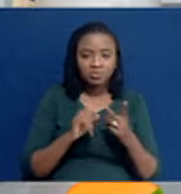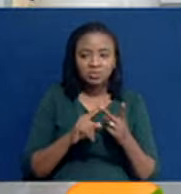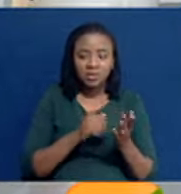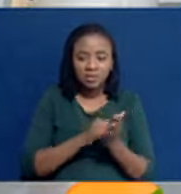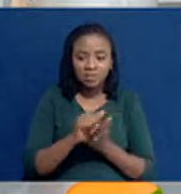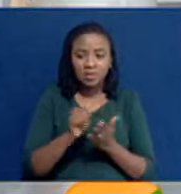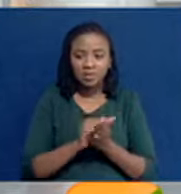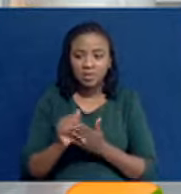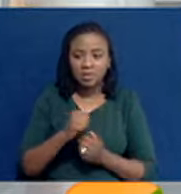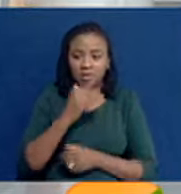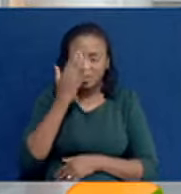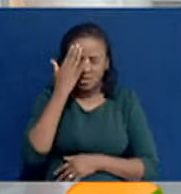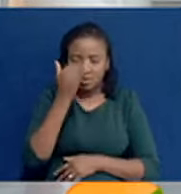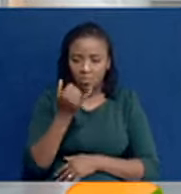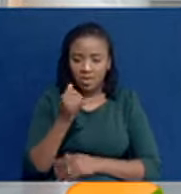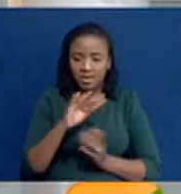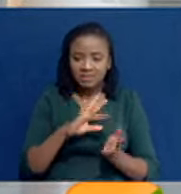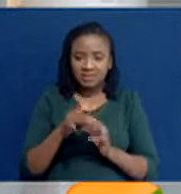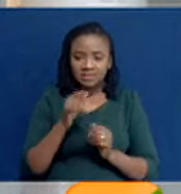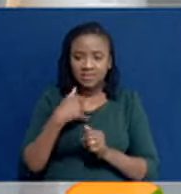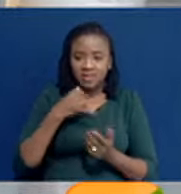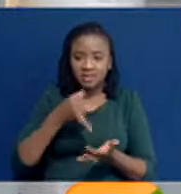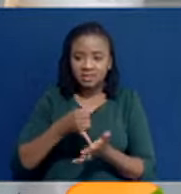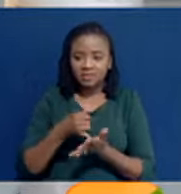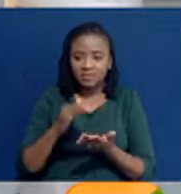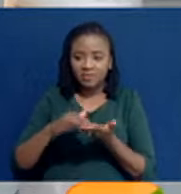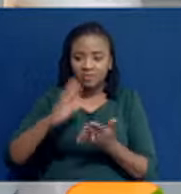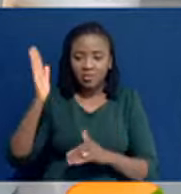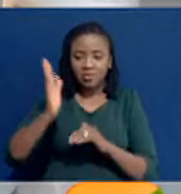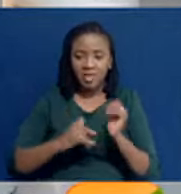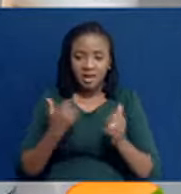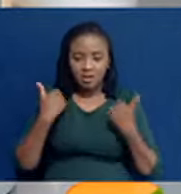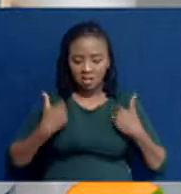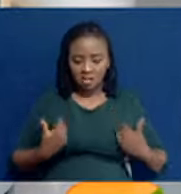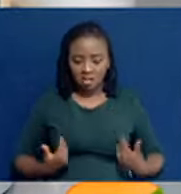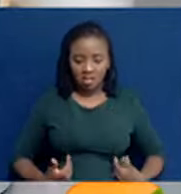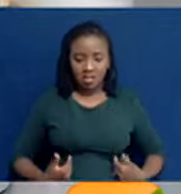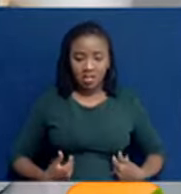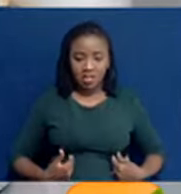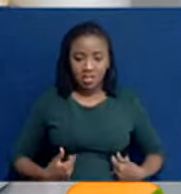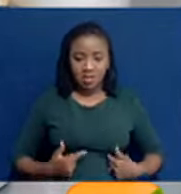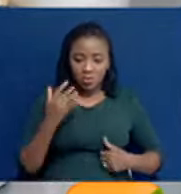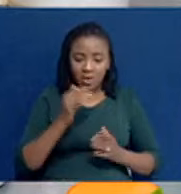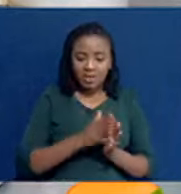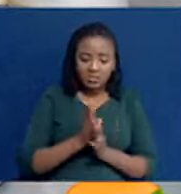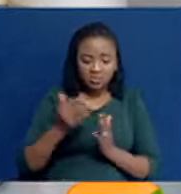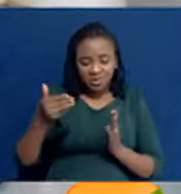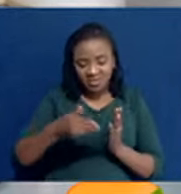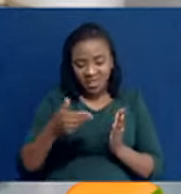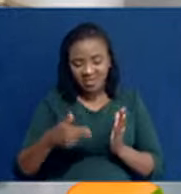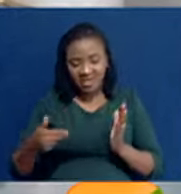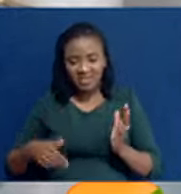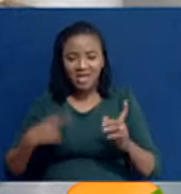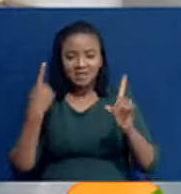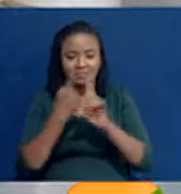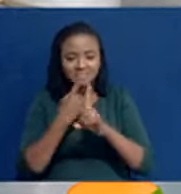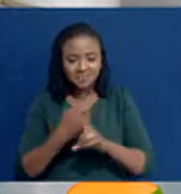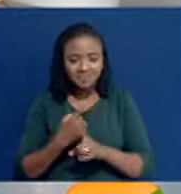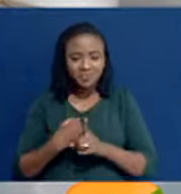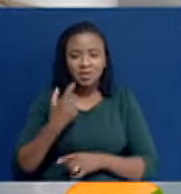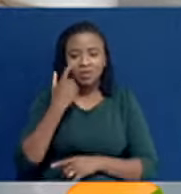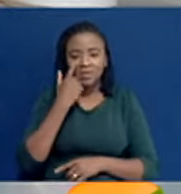because a memoir involves a lot of other things than just you. It's the people, it's the situations, it's what